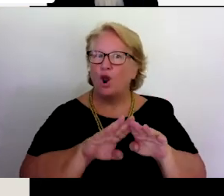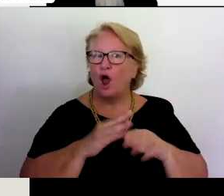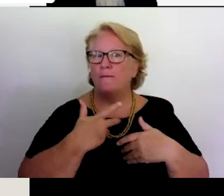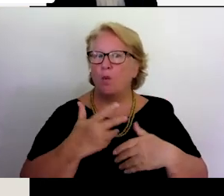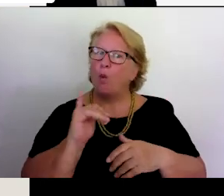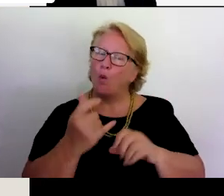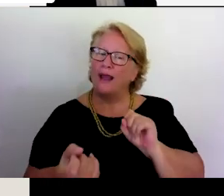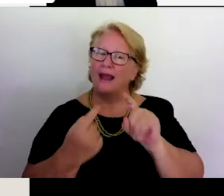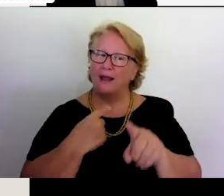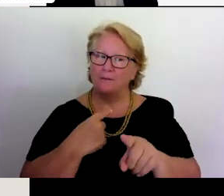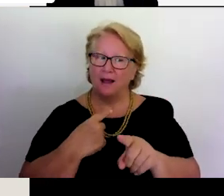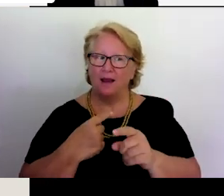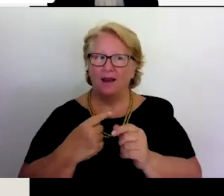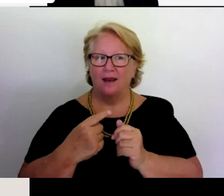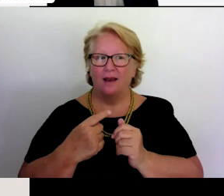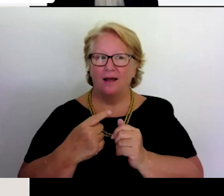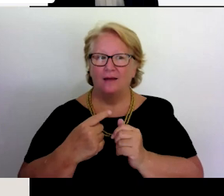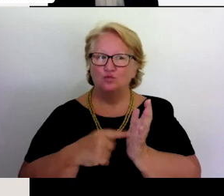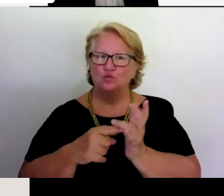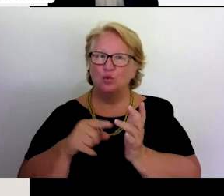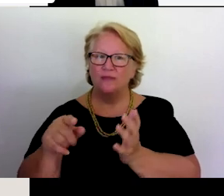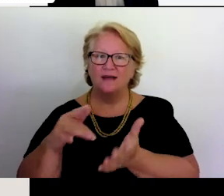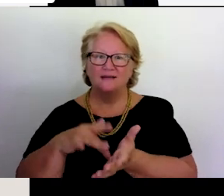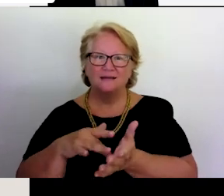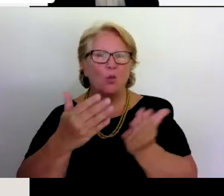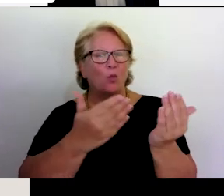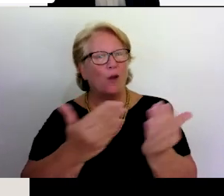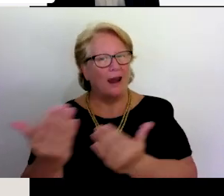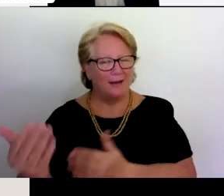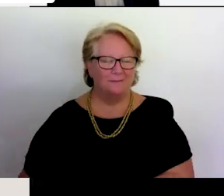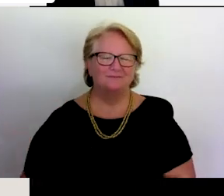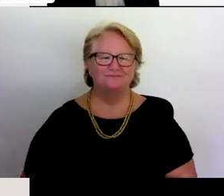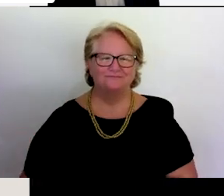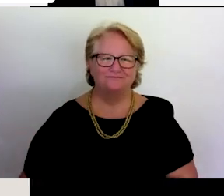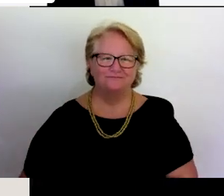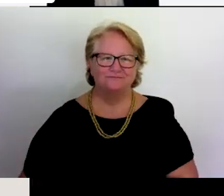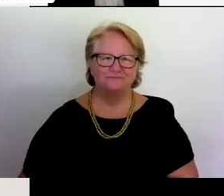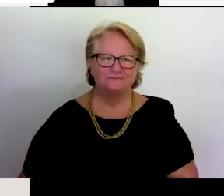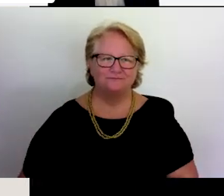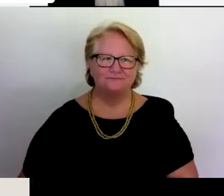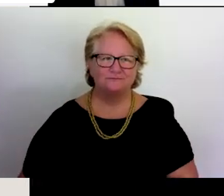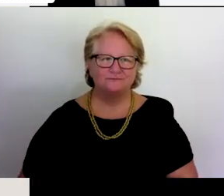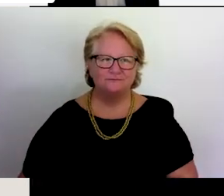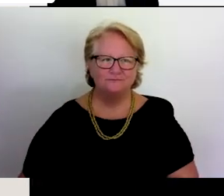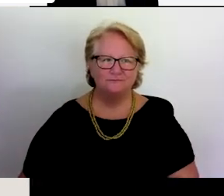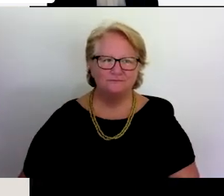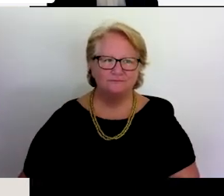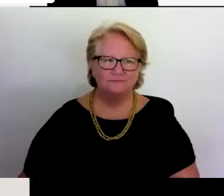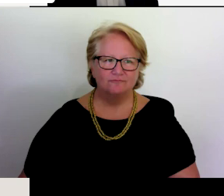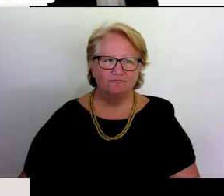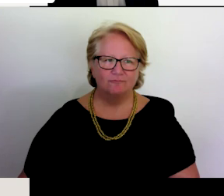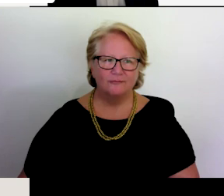email us. A warm welcome to the centre and to this webinar. Just a little bit about the National Centre. The